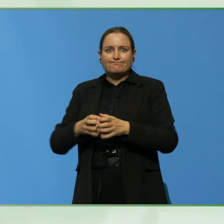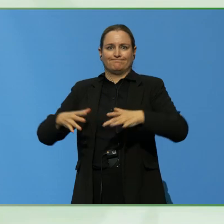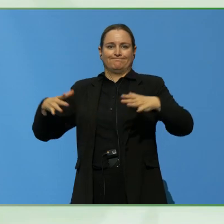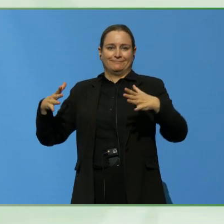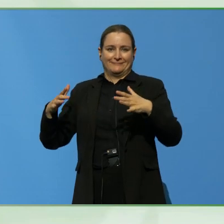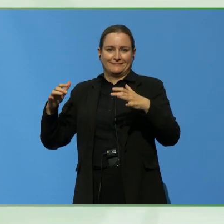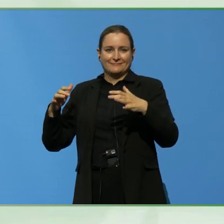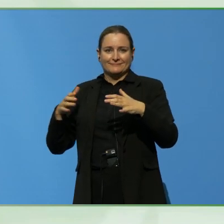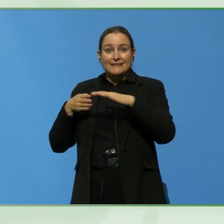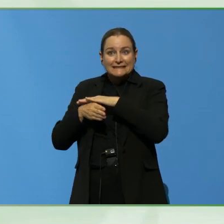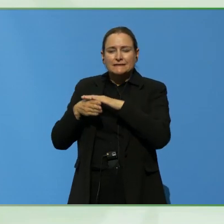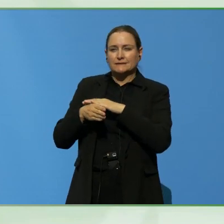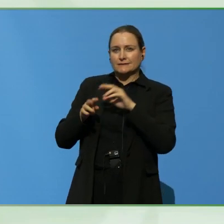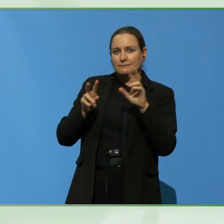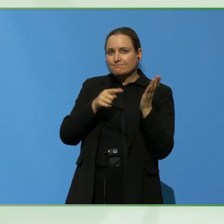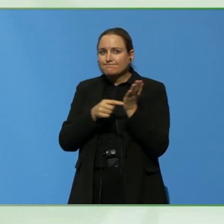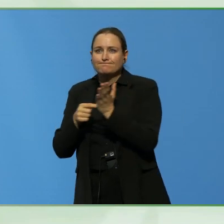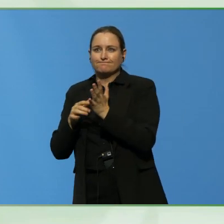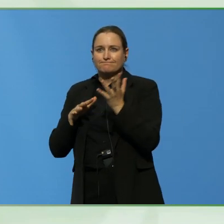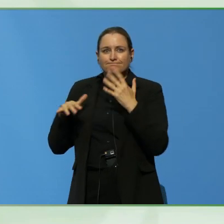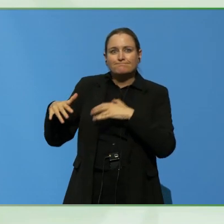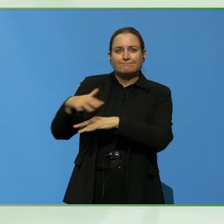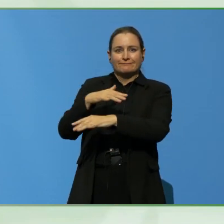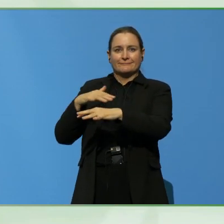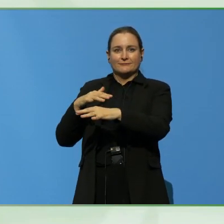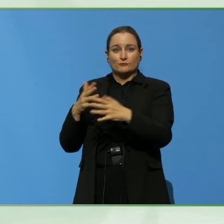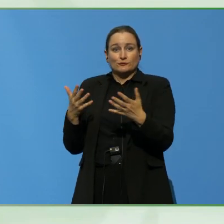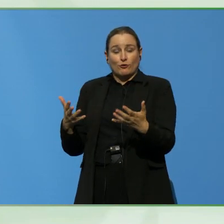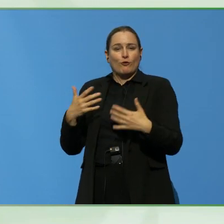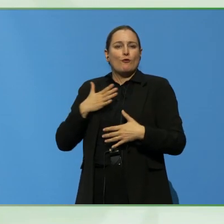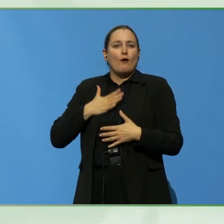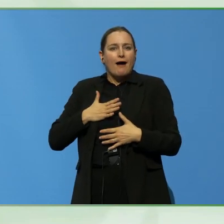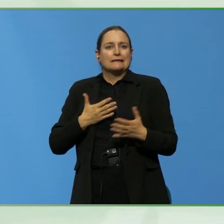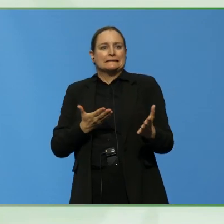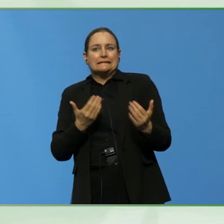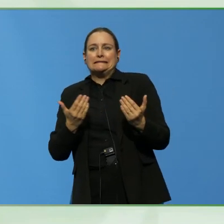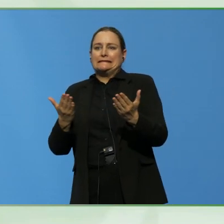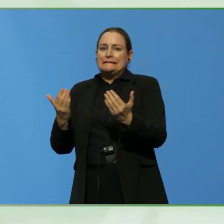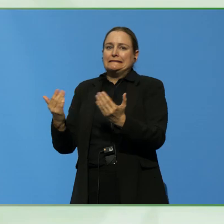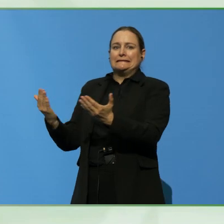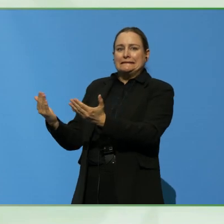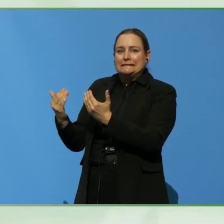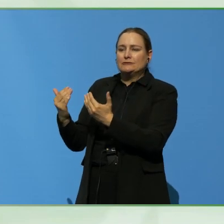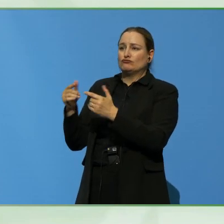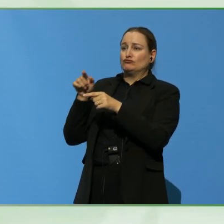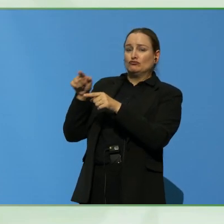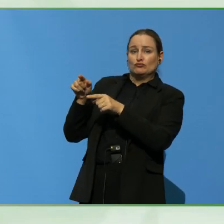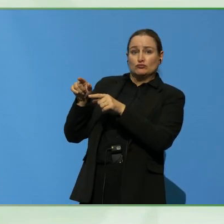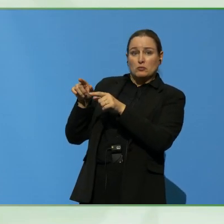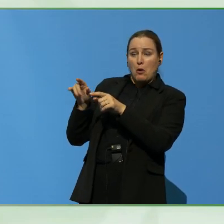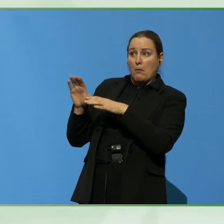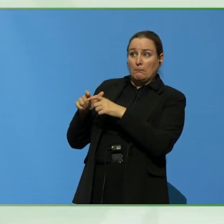build like an ecosystem that bring together major companies, startup,